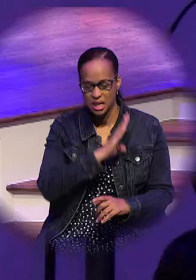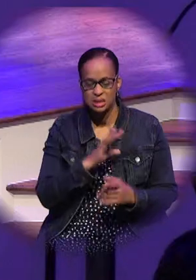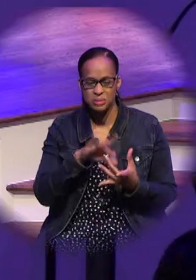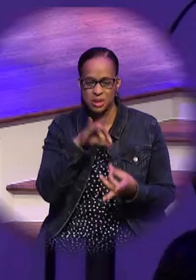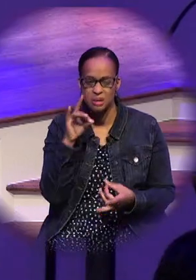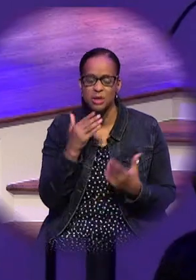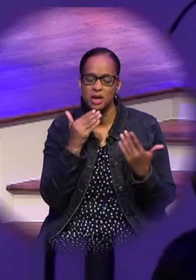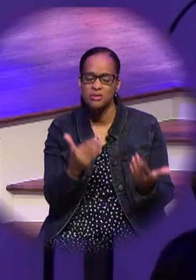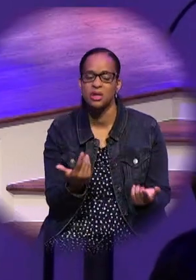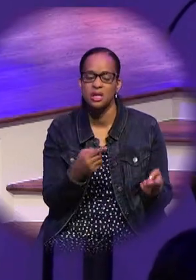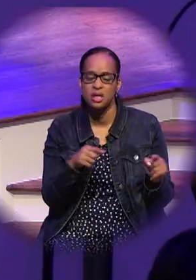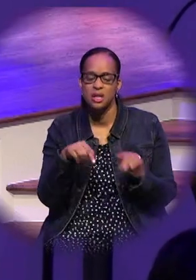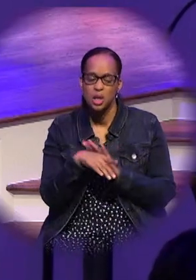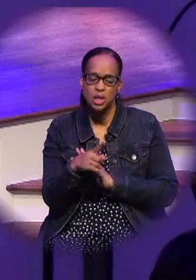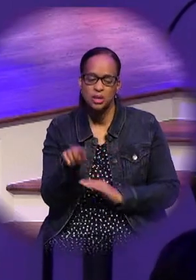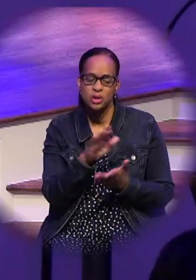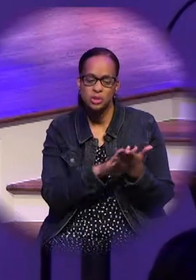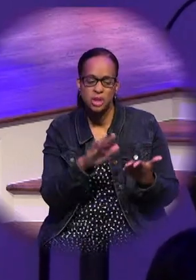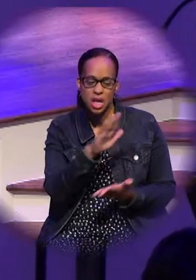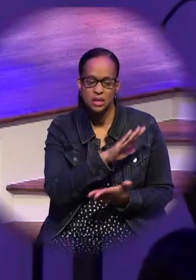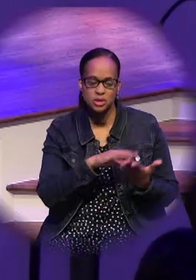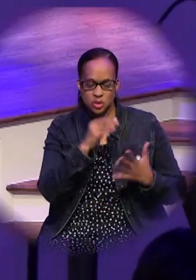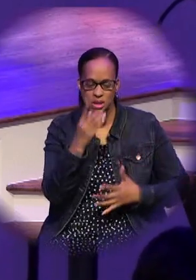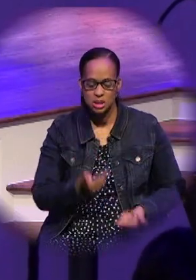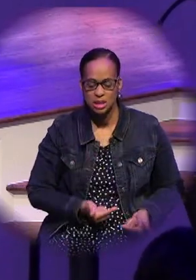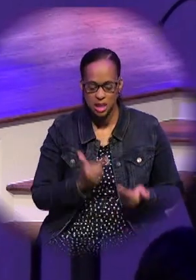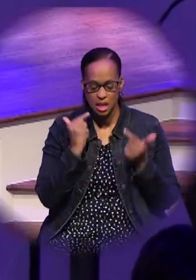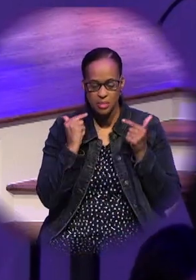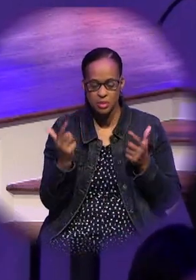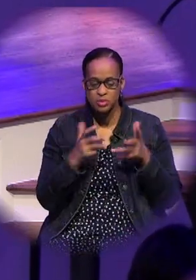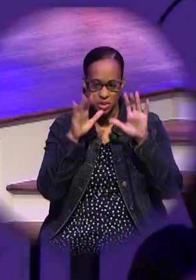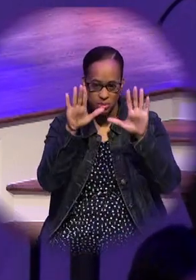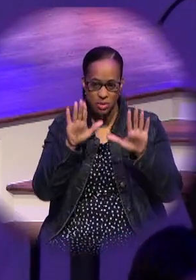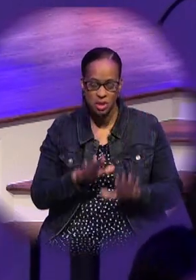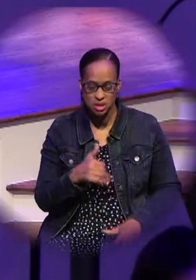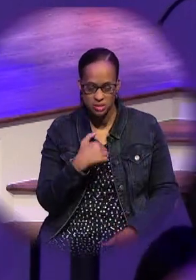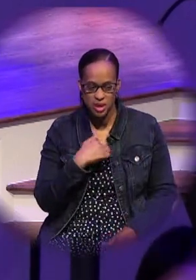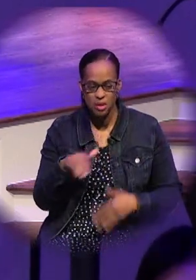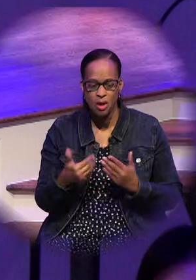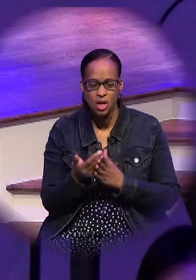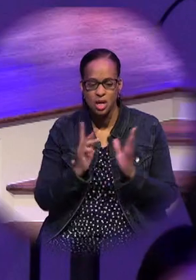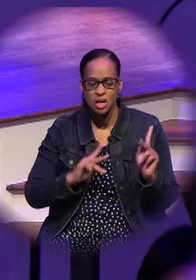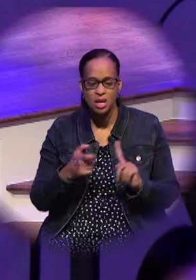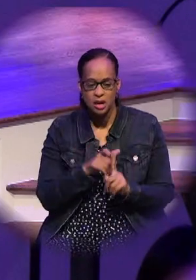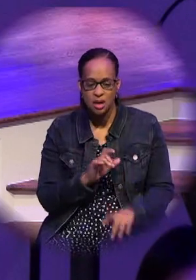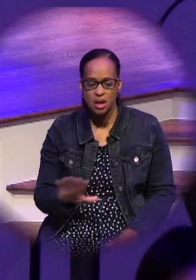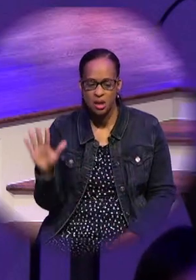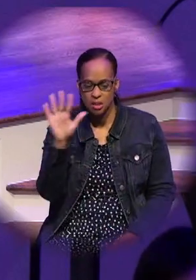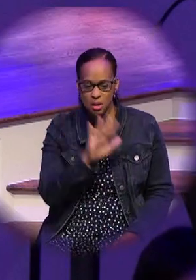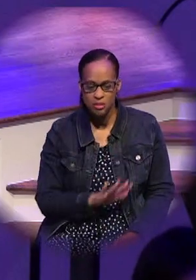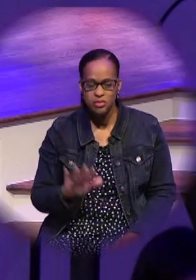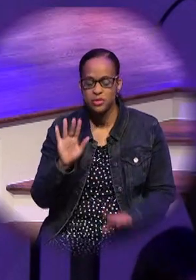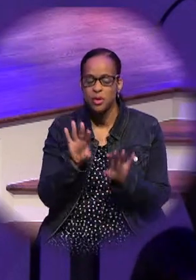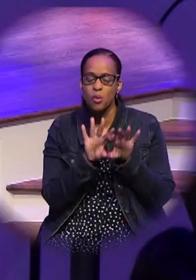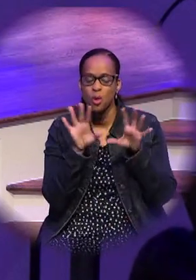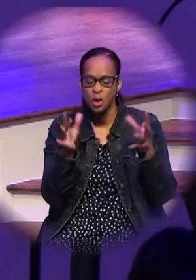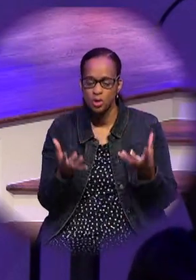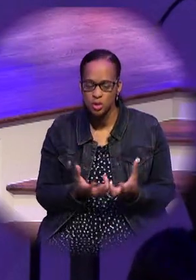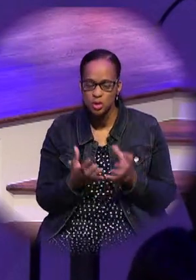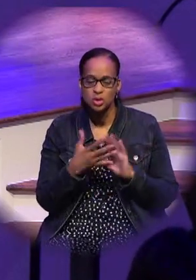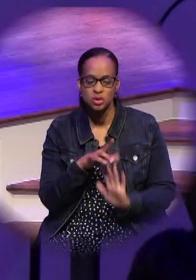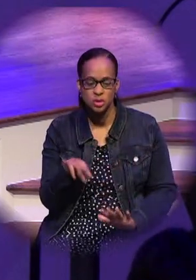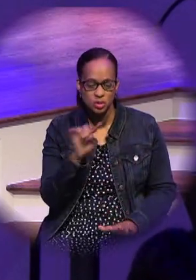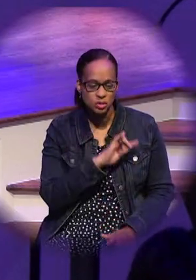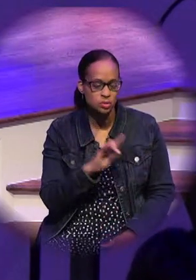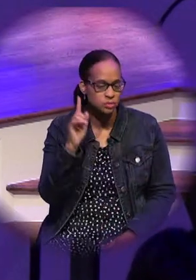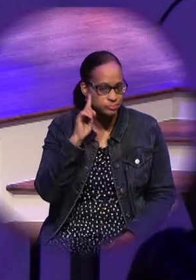that that's happening in those college students' lives. What's been remarkable to me are all the people from all over really the world who caught wind